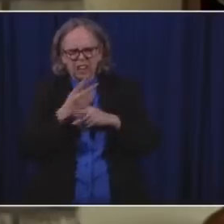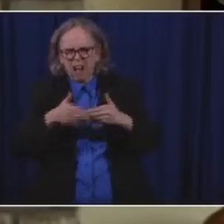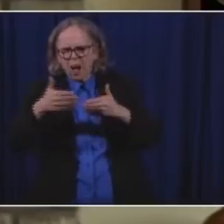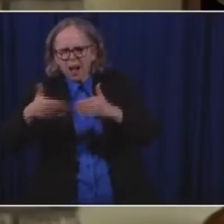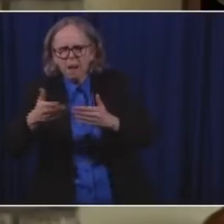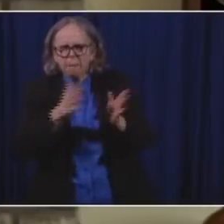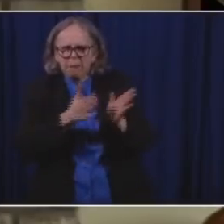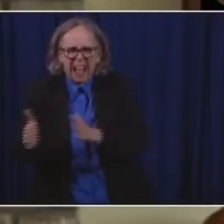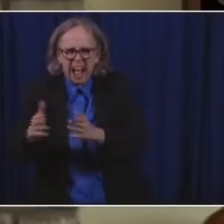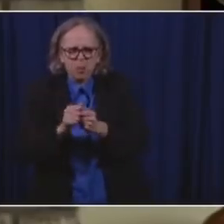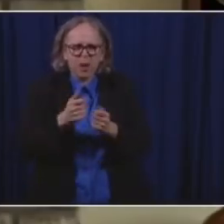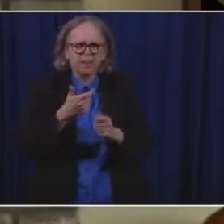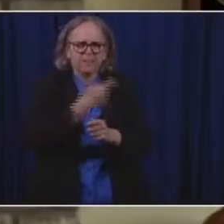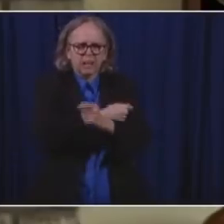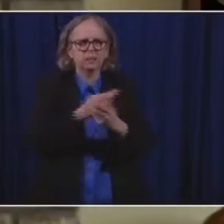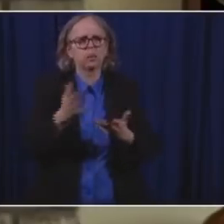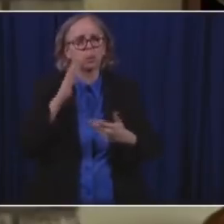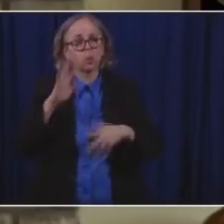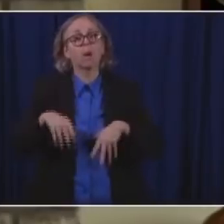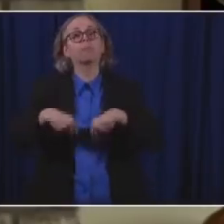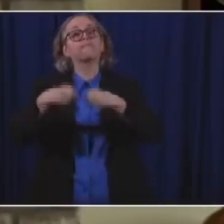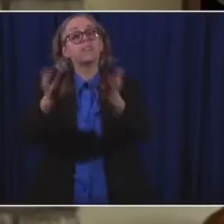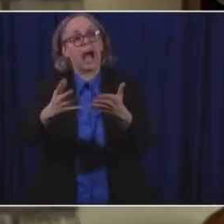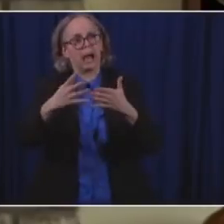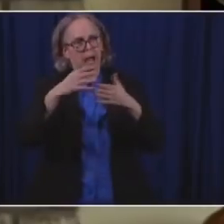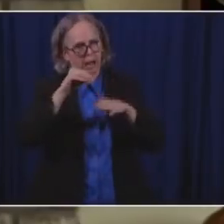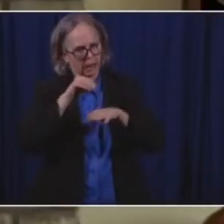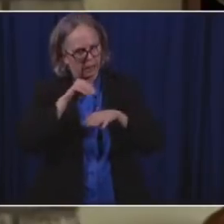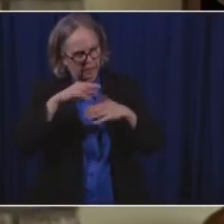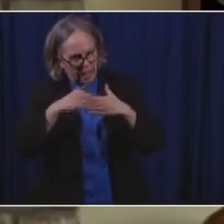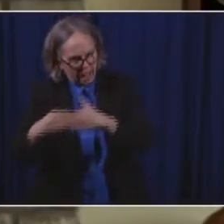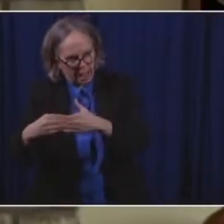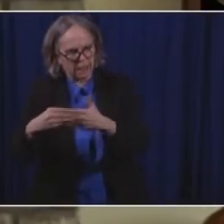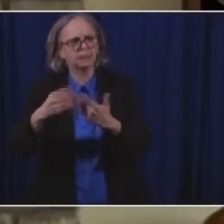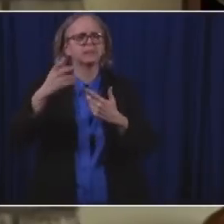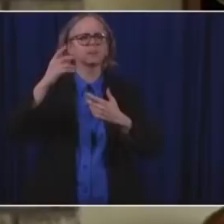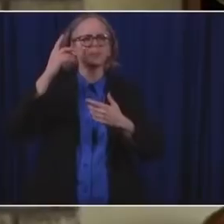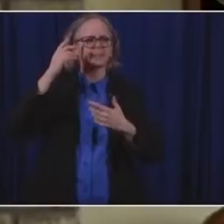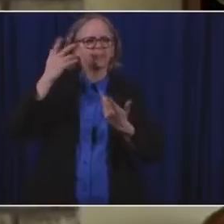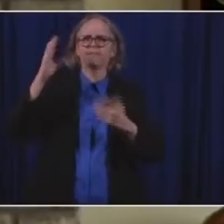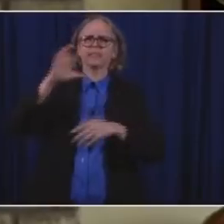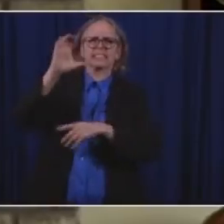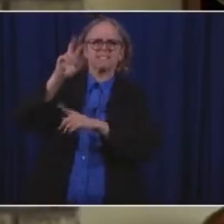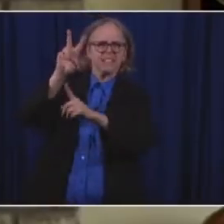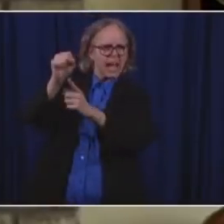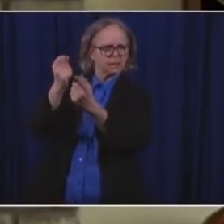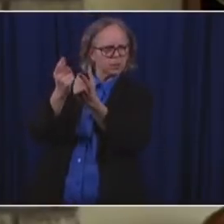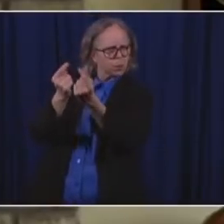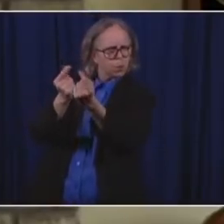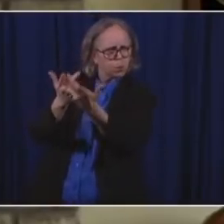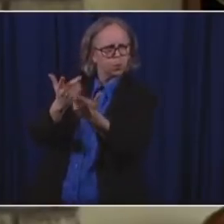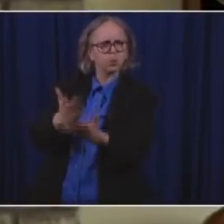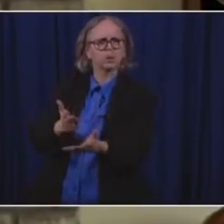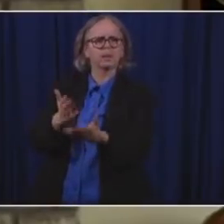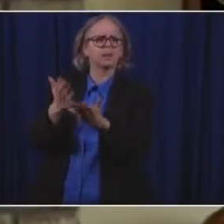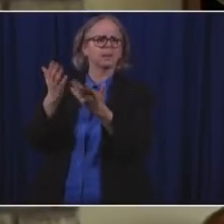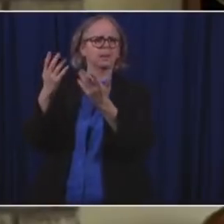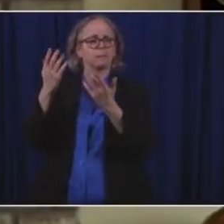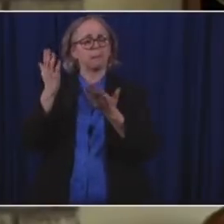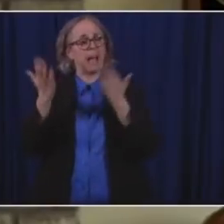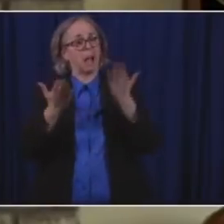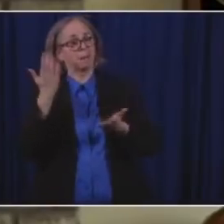some guidance, for example, to CVS, and some consideration is going to be